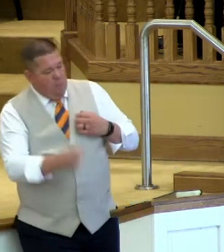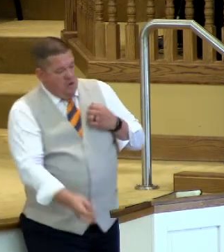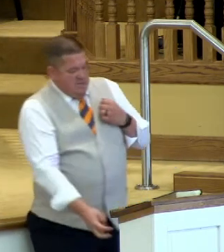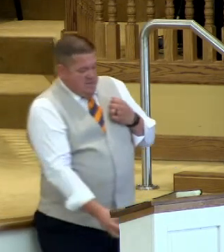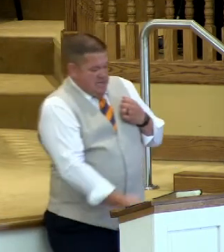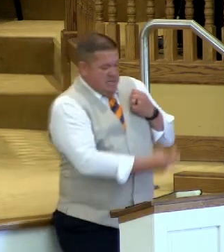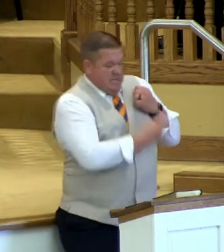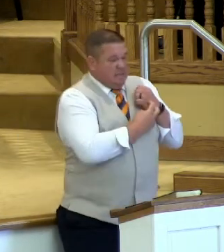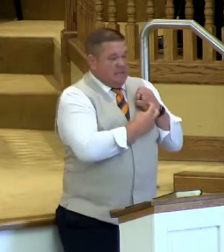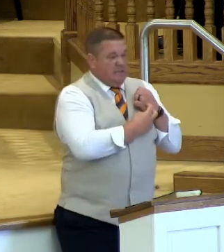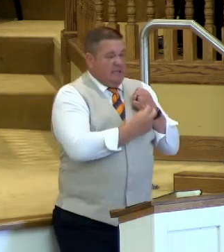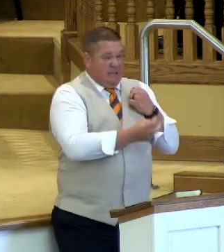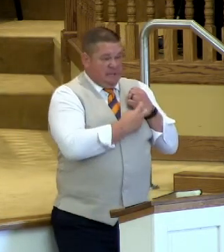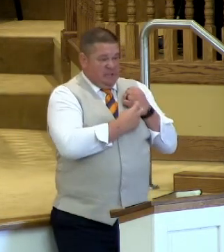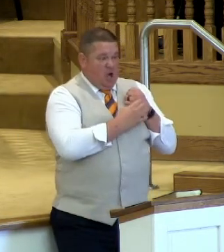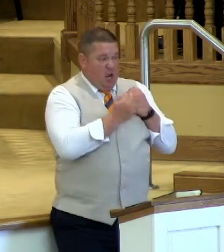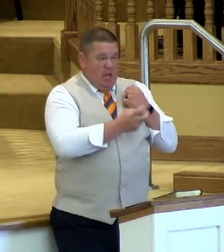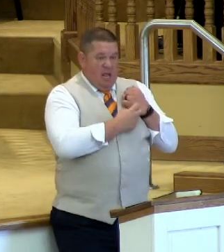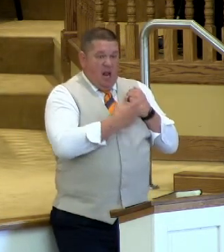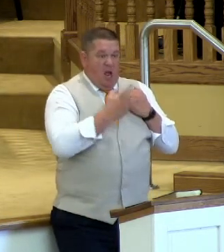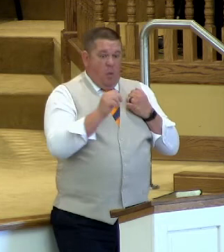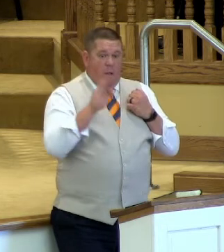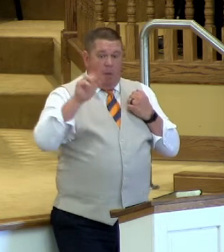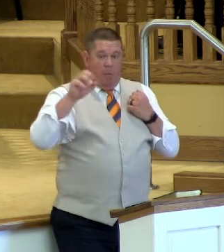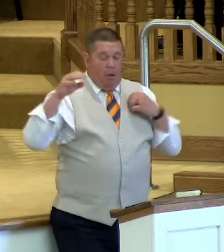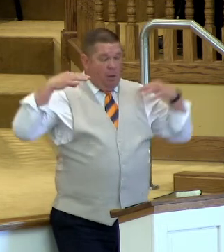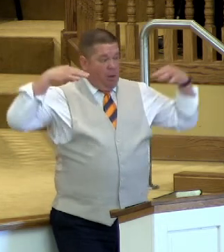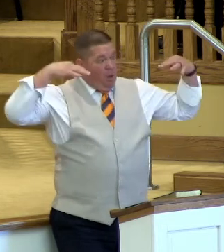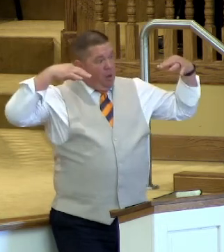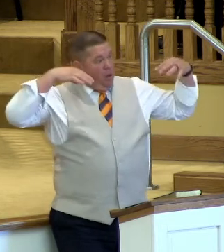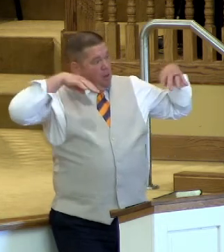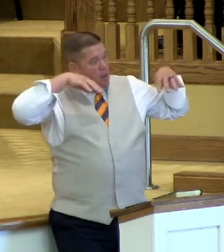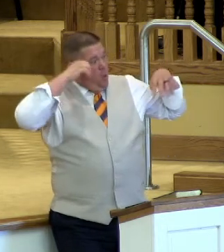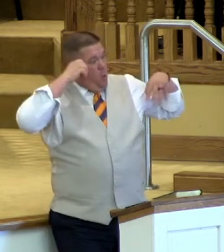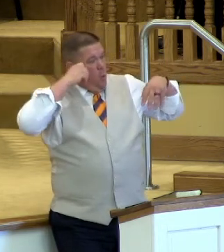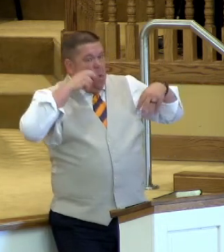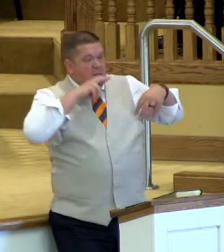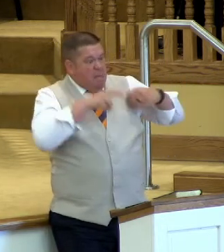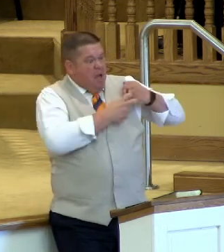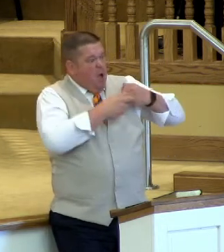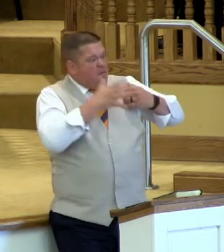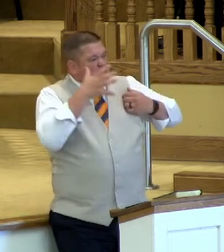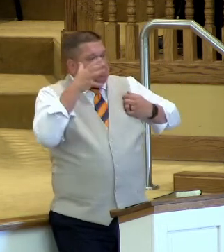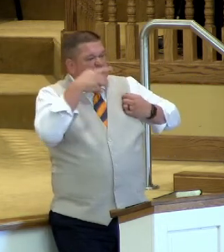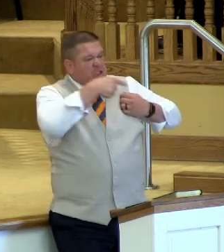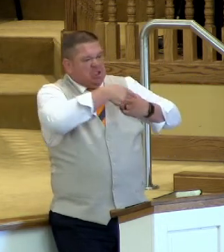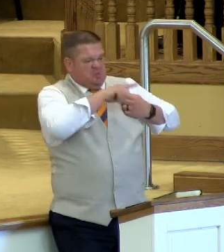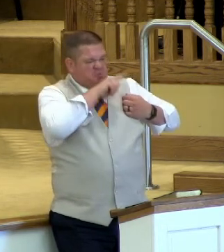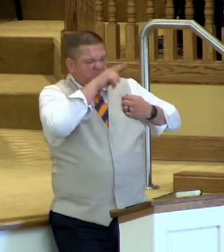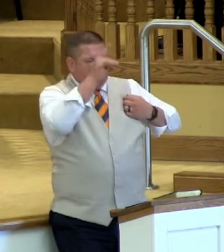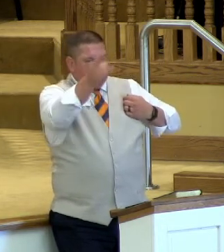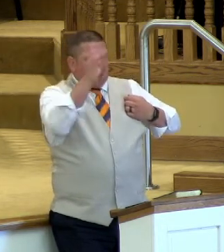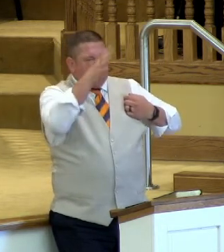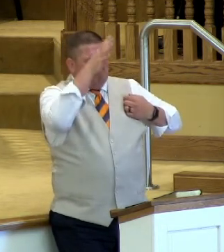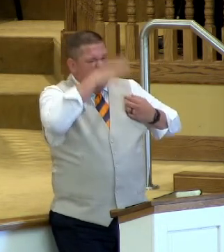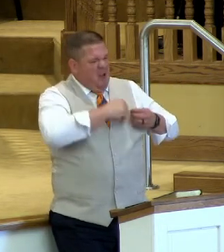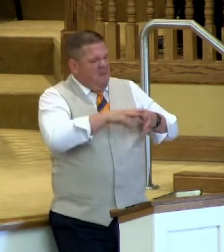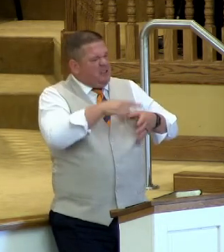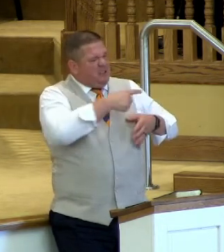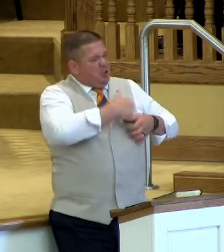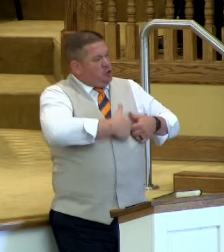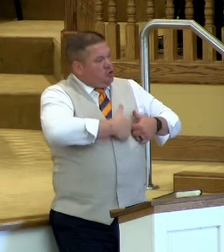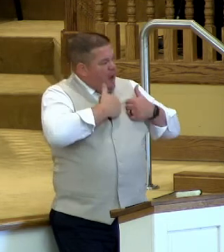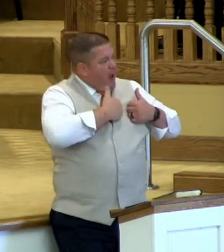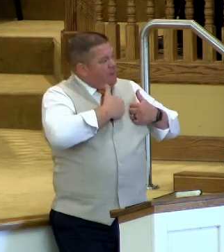of the heat and fastened on his hand. And when the barbarians saw the venomous beast hang on his hand, they said among themselves, no doubt this man